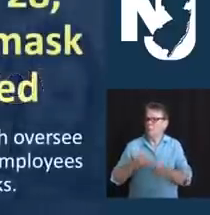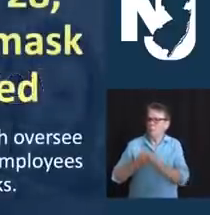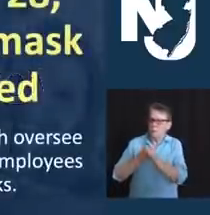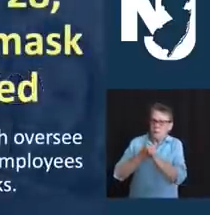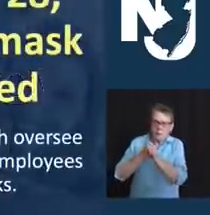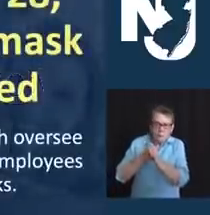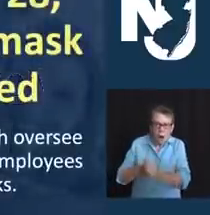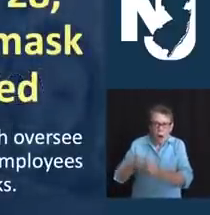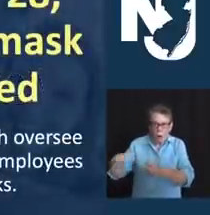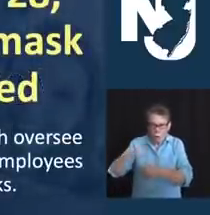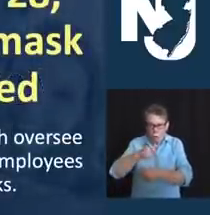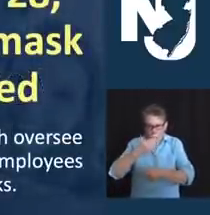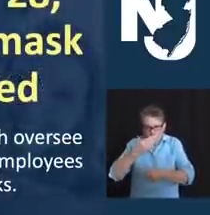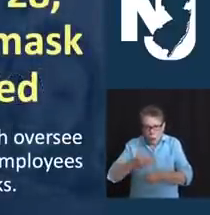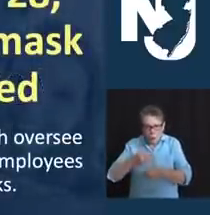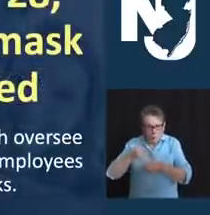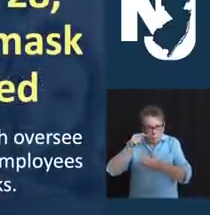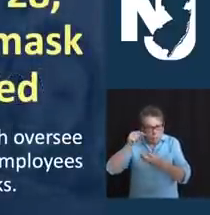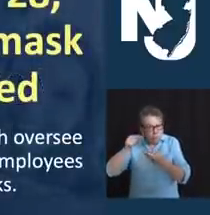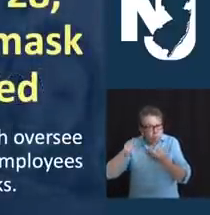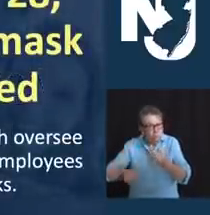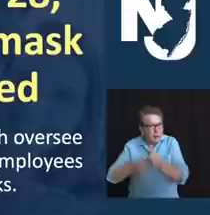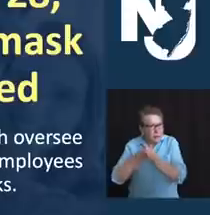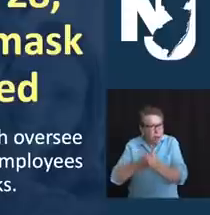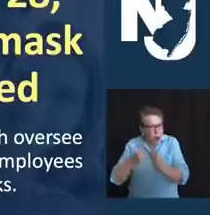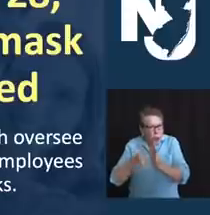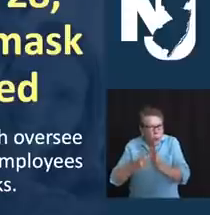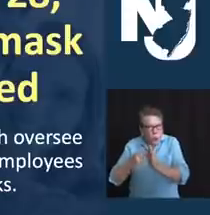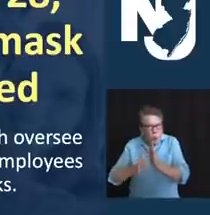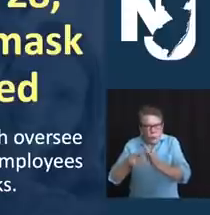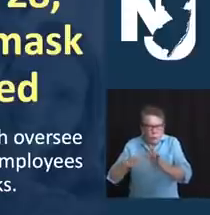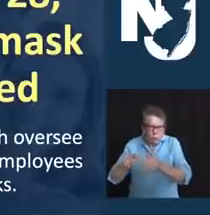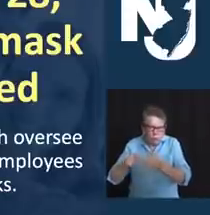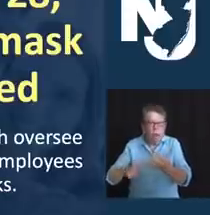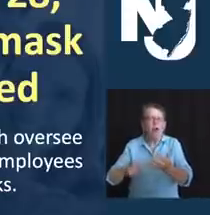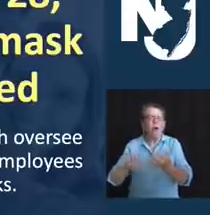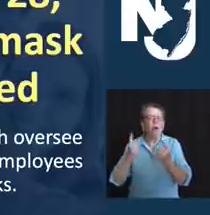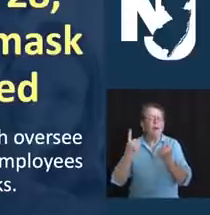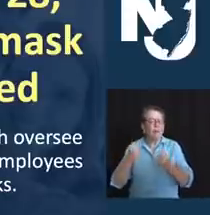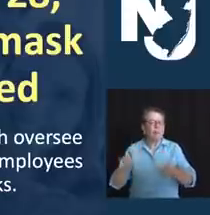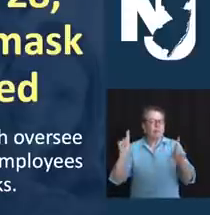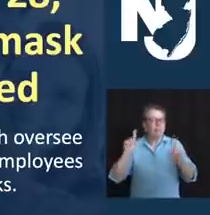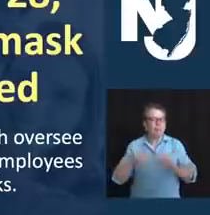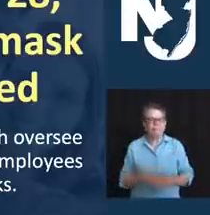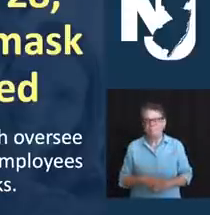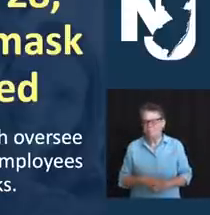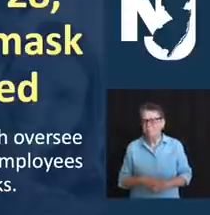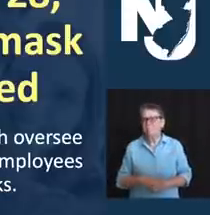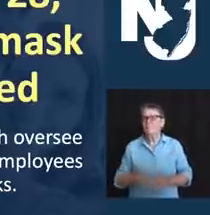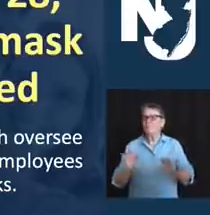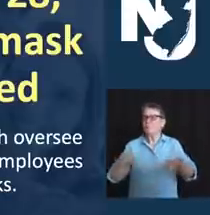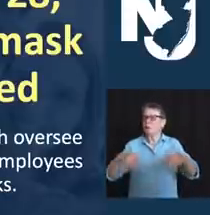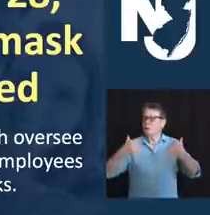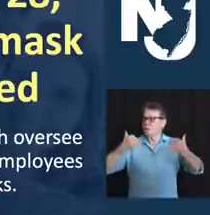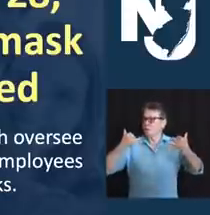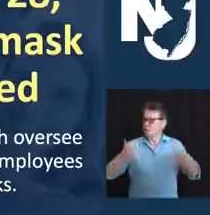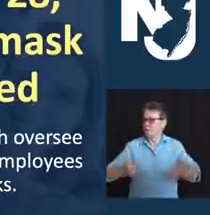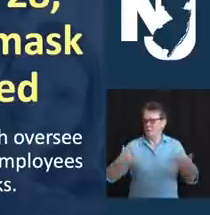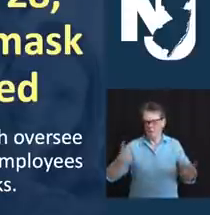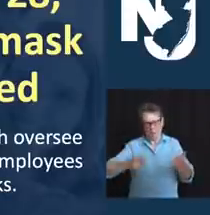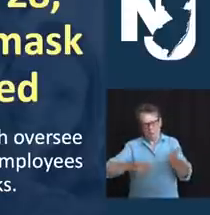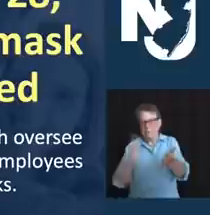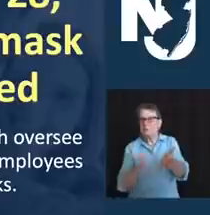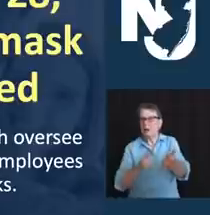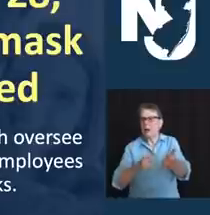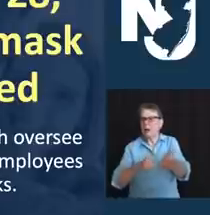we've made over the past several weeks in particular, today I'm signing an executive order that will lift the statewide indoor mask